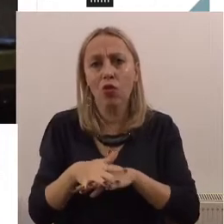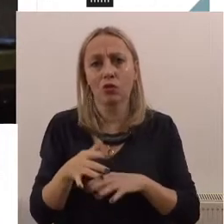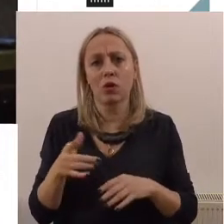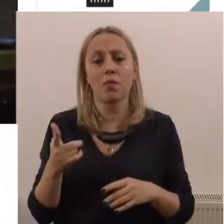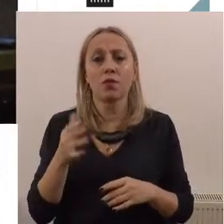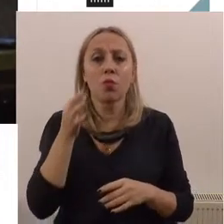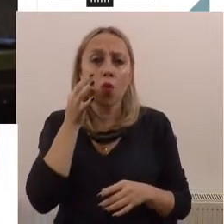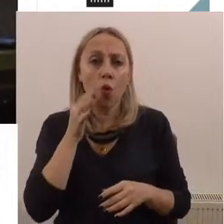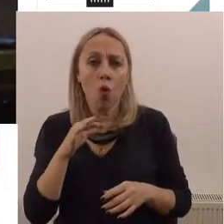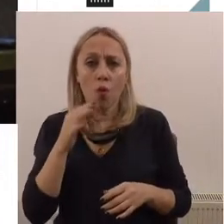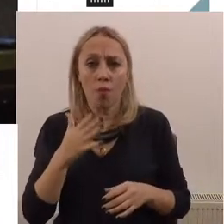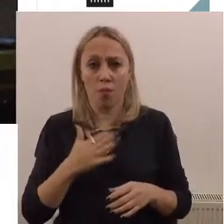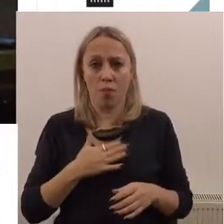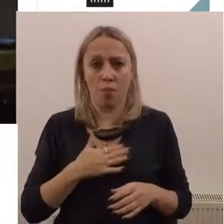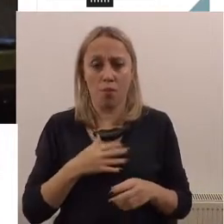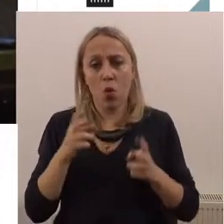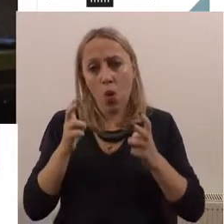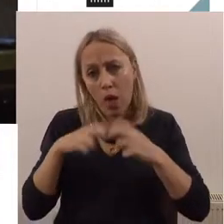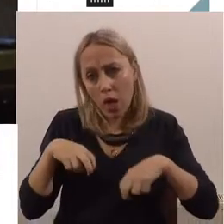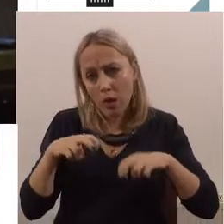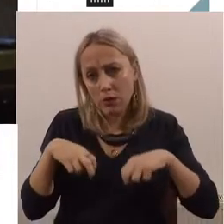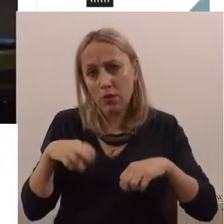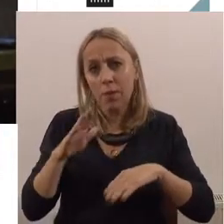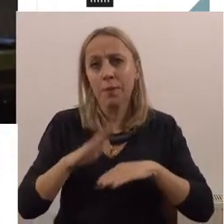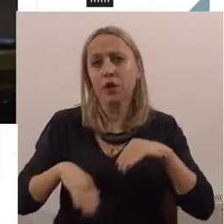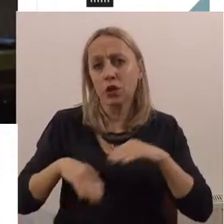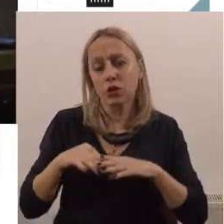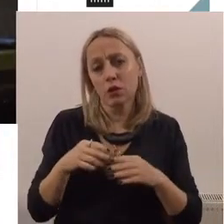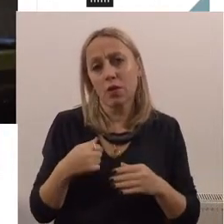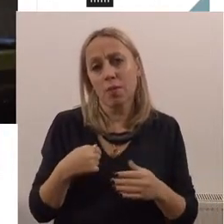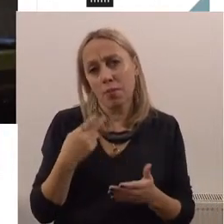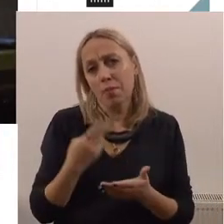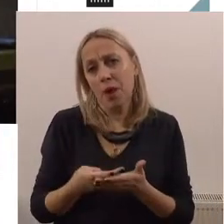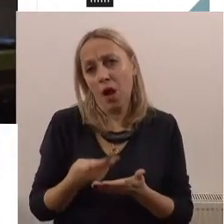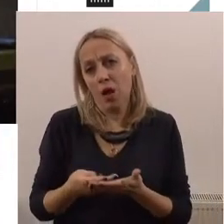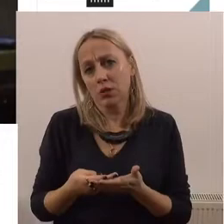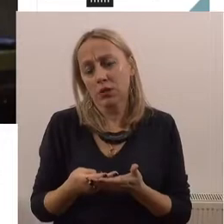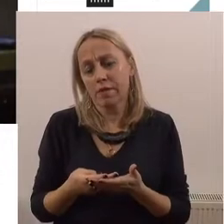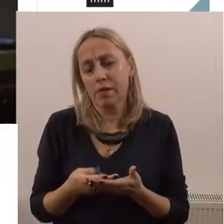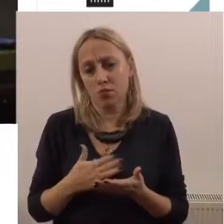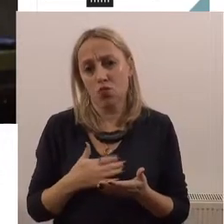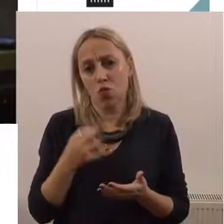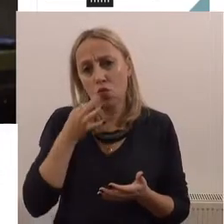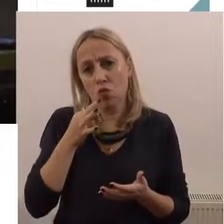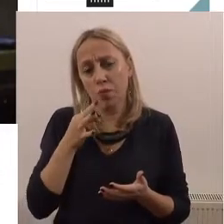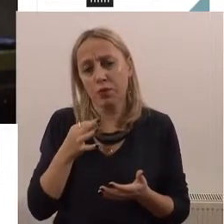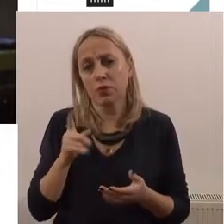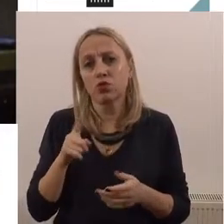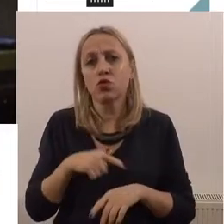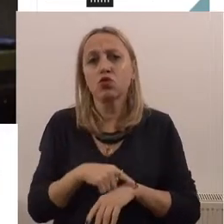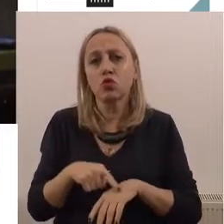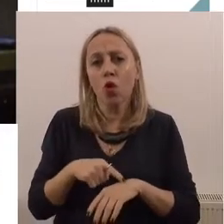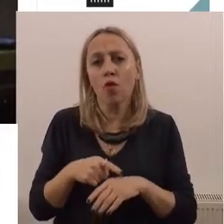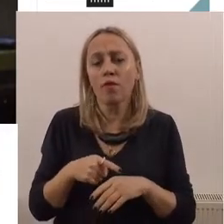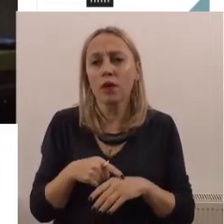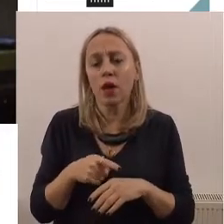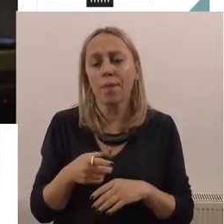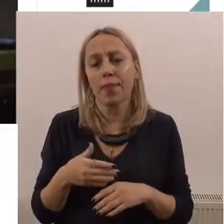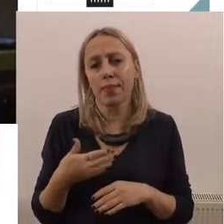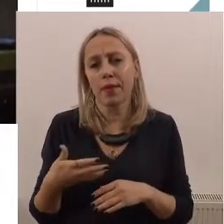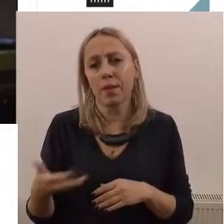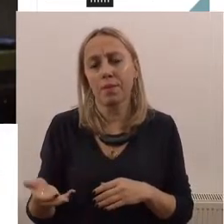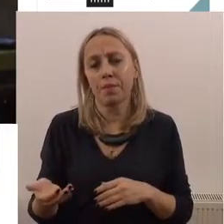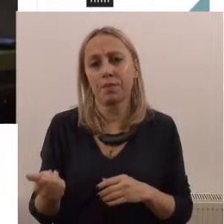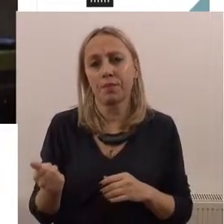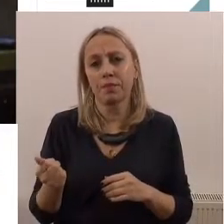curator has a knowledge of inclusivity. My research experience shows that over